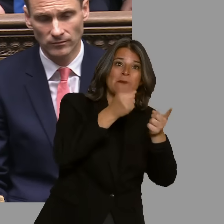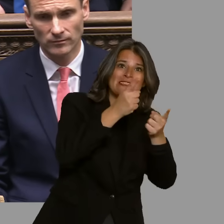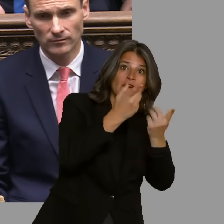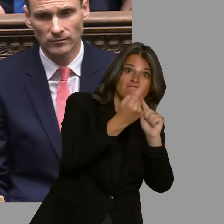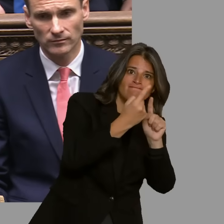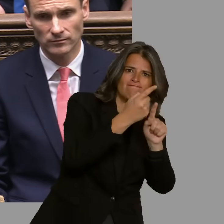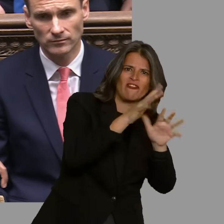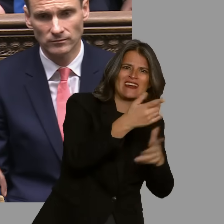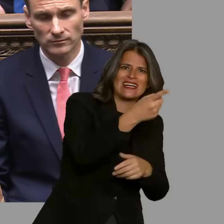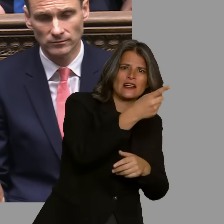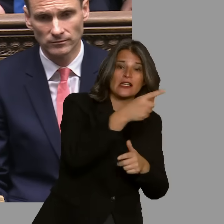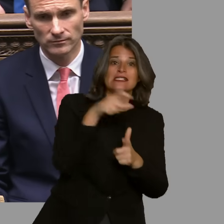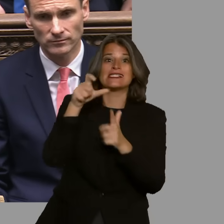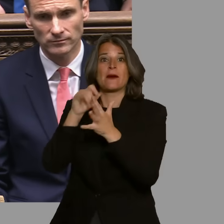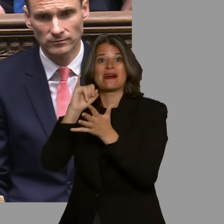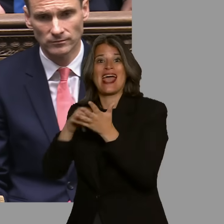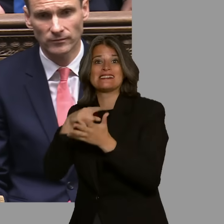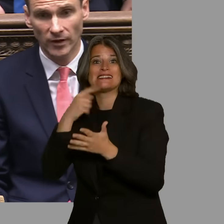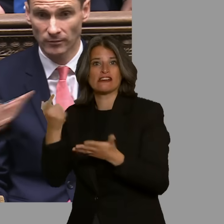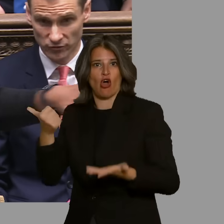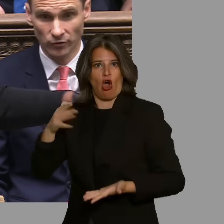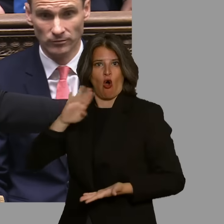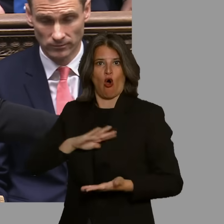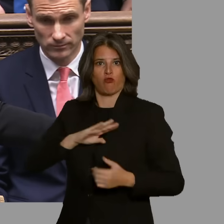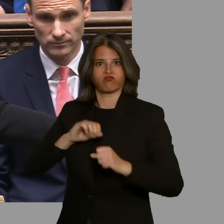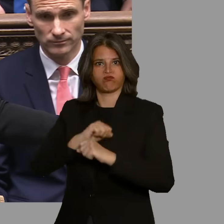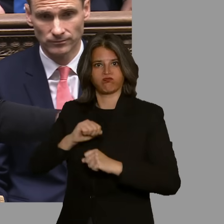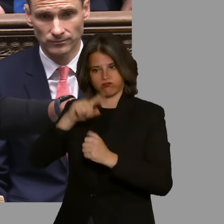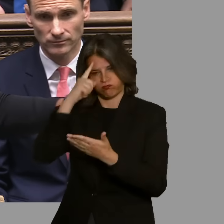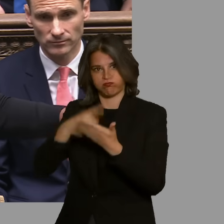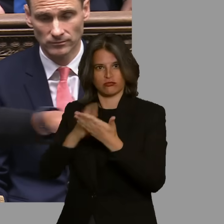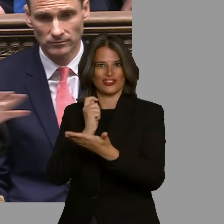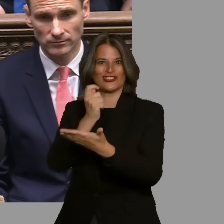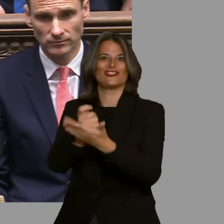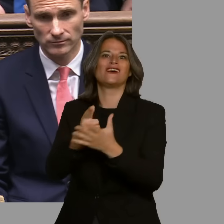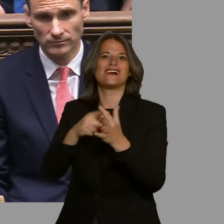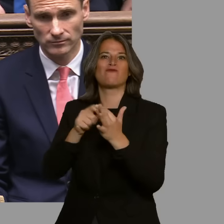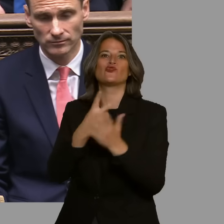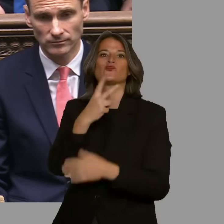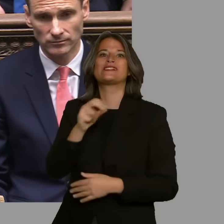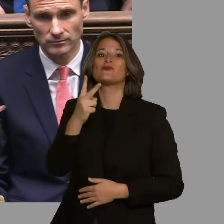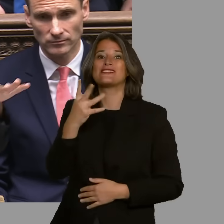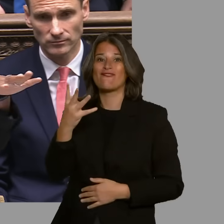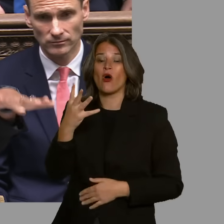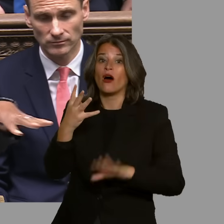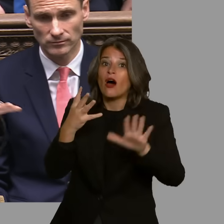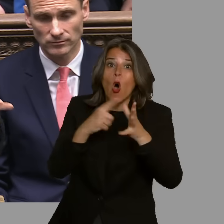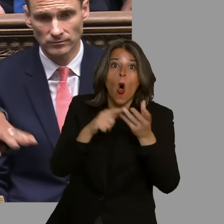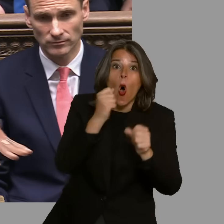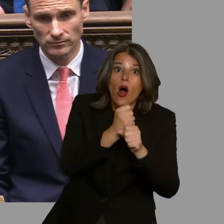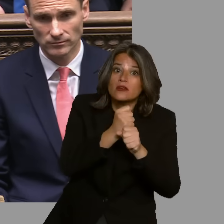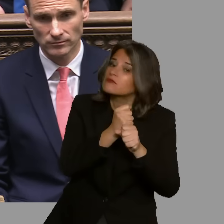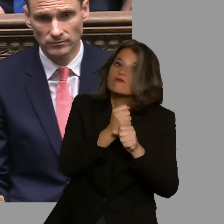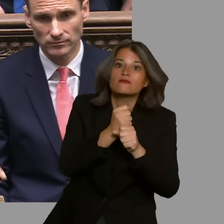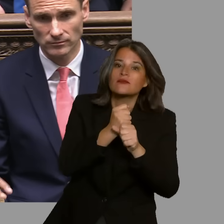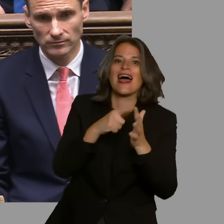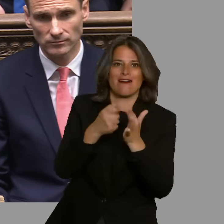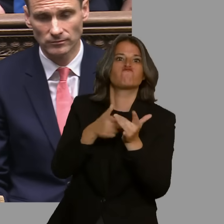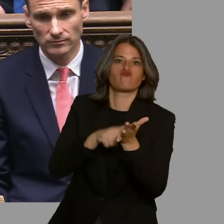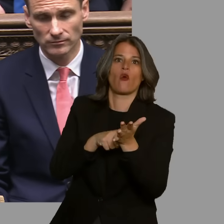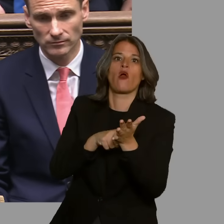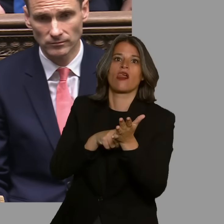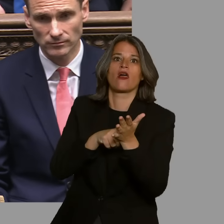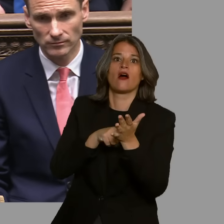time. This is a matter of fact. It is not a matter of what the previous government had thought. It is not a matter of it not meeting a legal test. It